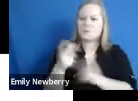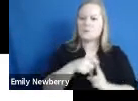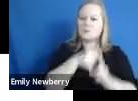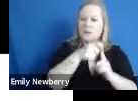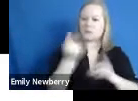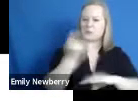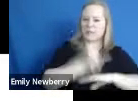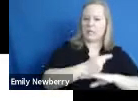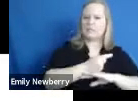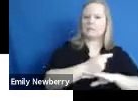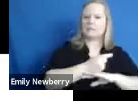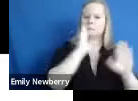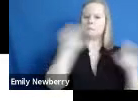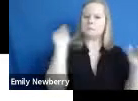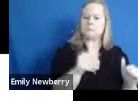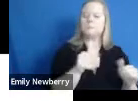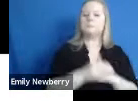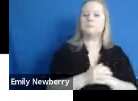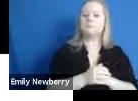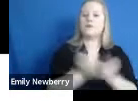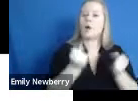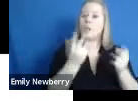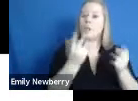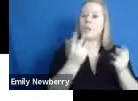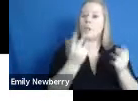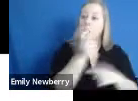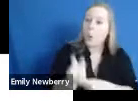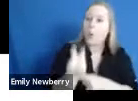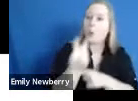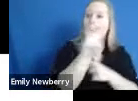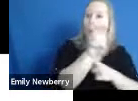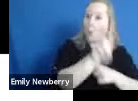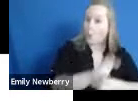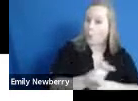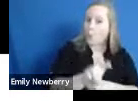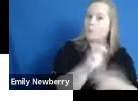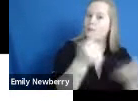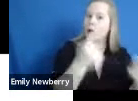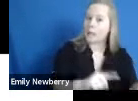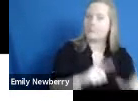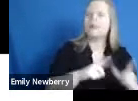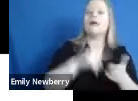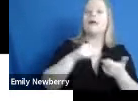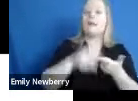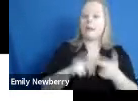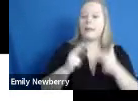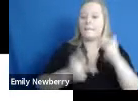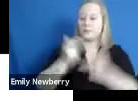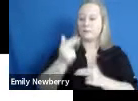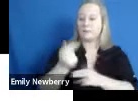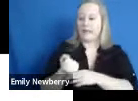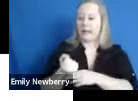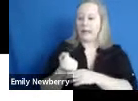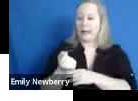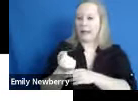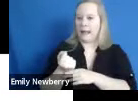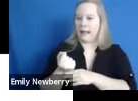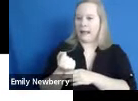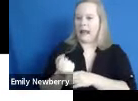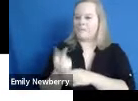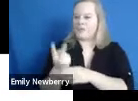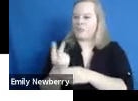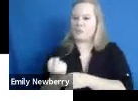have lots of tours come in periodically, and then we try to have a field day every other year that we invite everyone to come up,